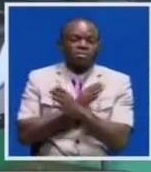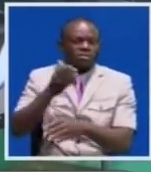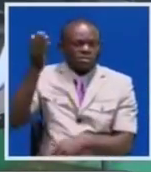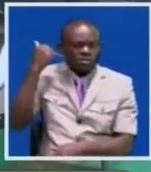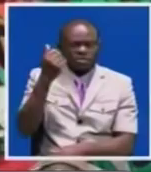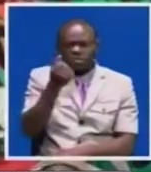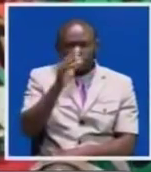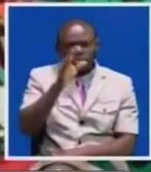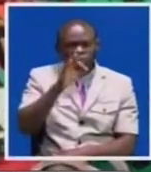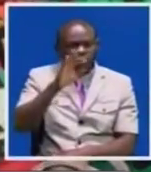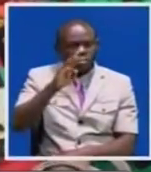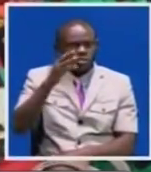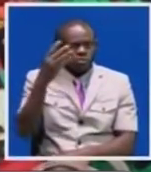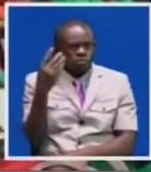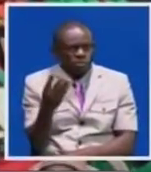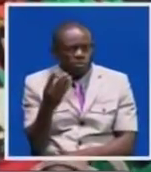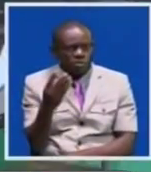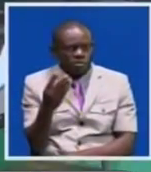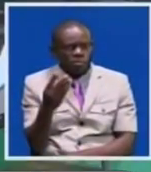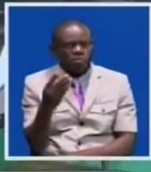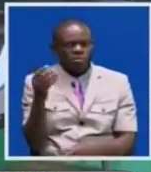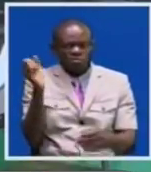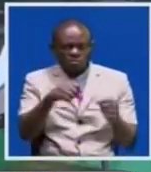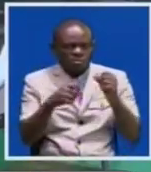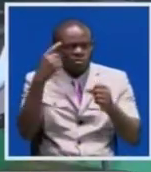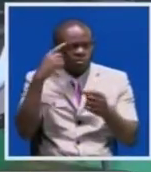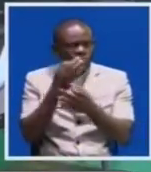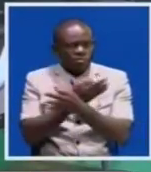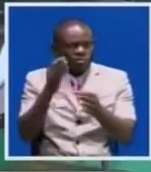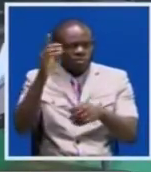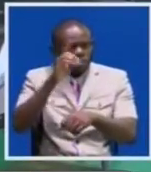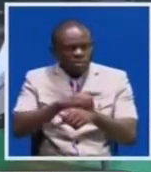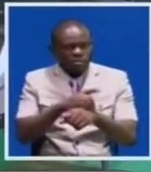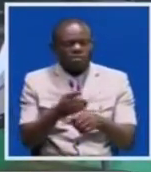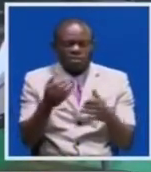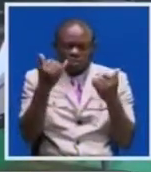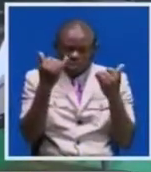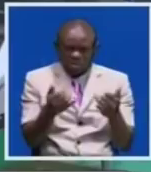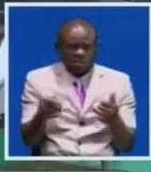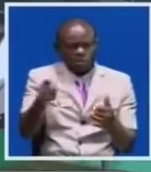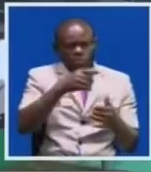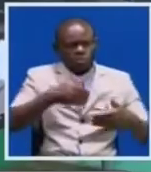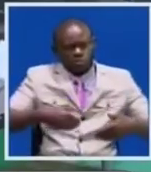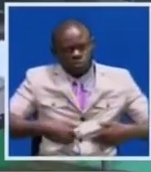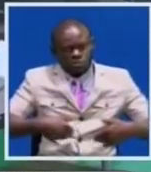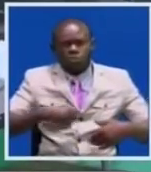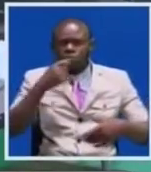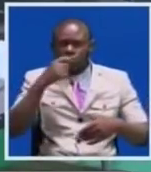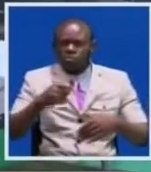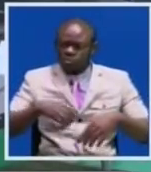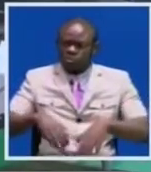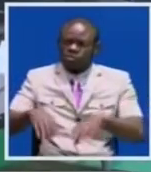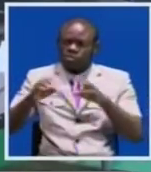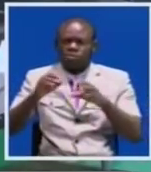before did, by fighting for freedom of our nation. And they were not fighting fellow Zambians, but they